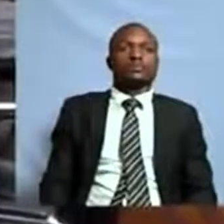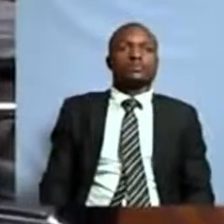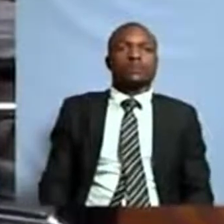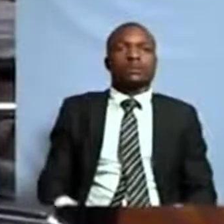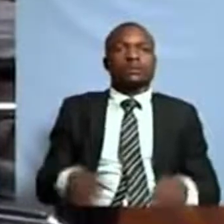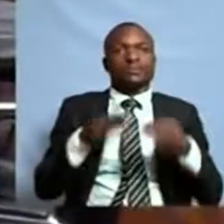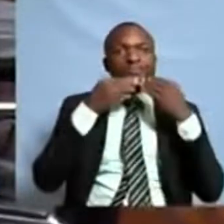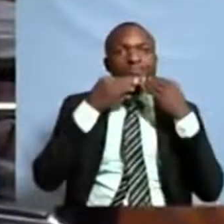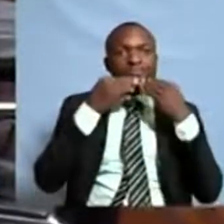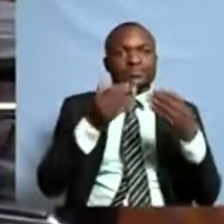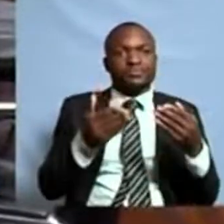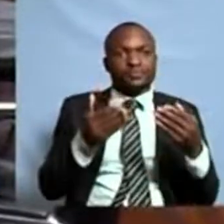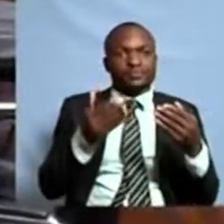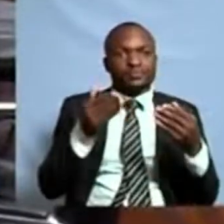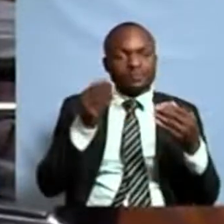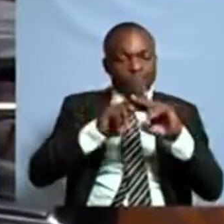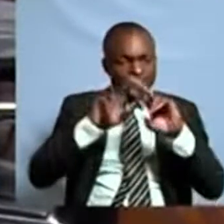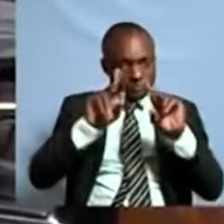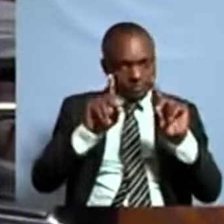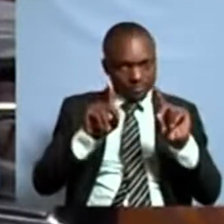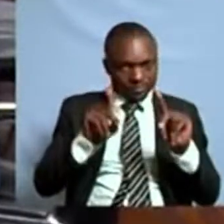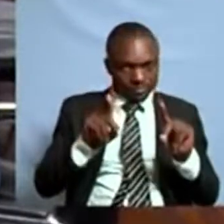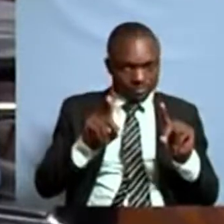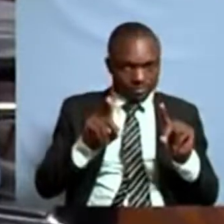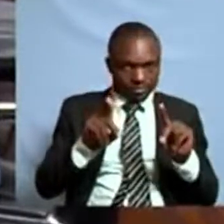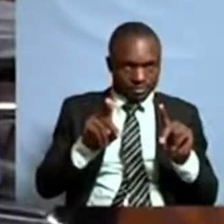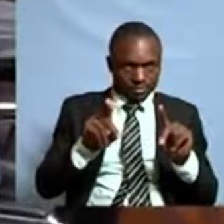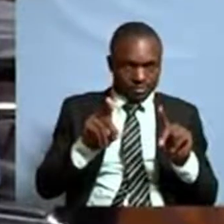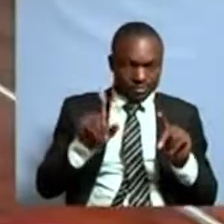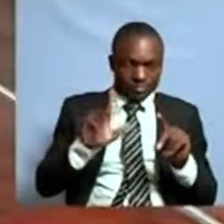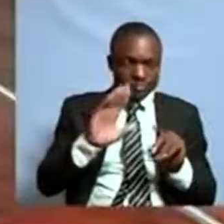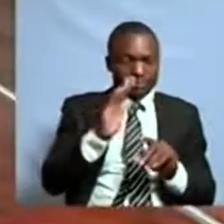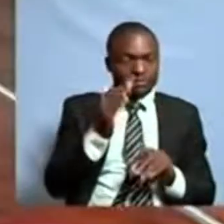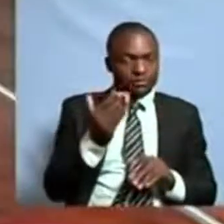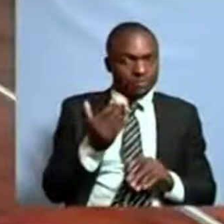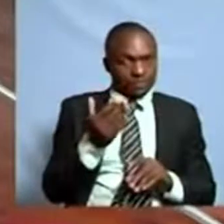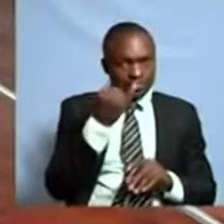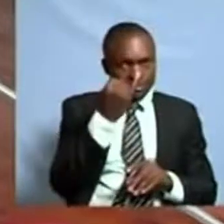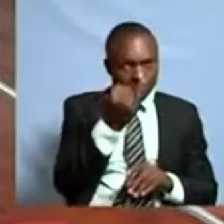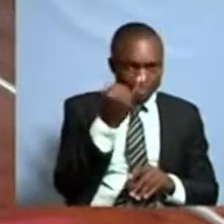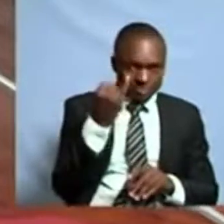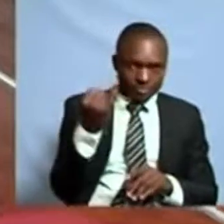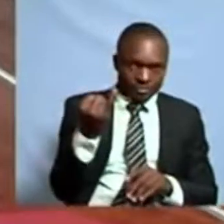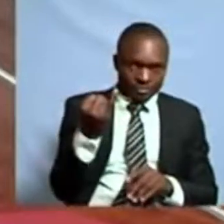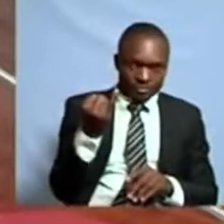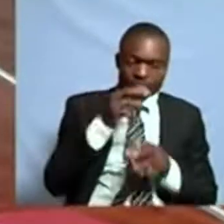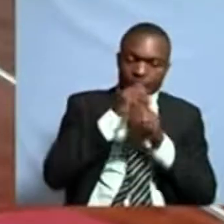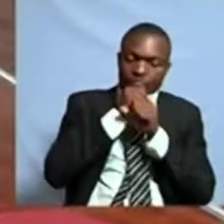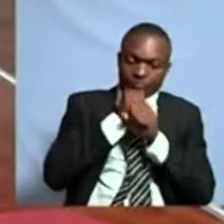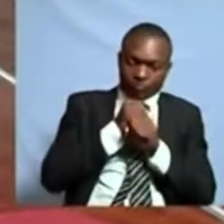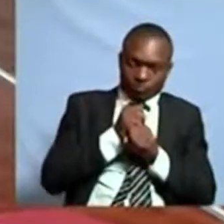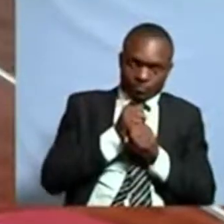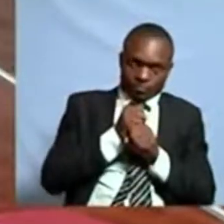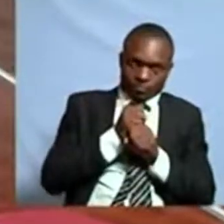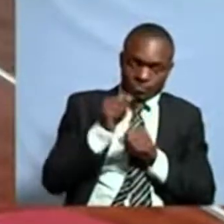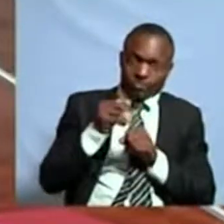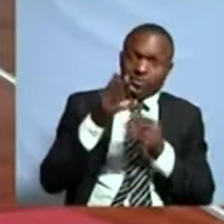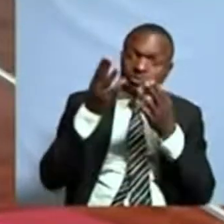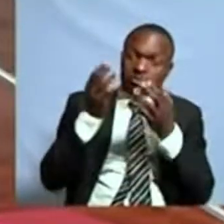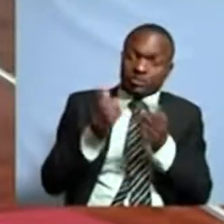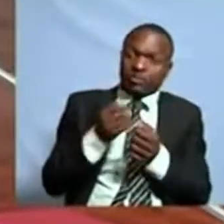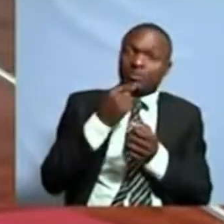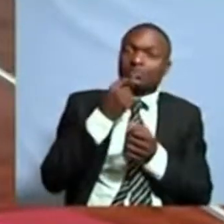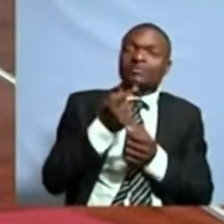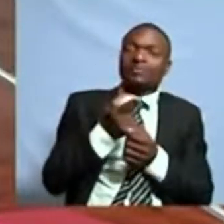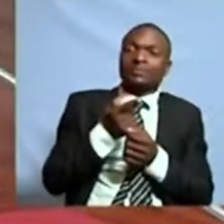Thank you, Chairperson. So we go back to the issue of the age. Actually, I want to emphasize, Chair,